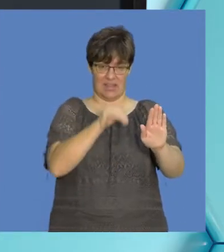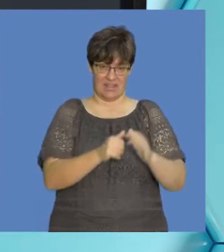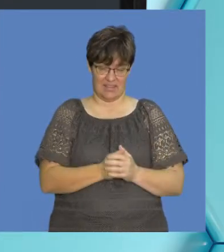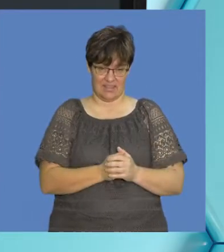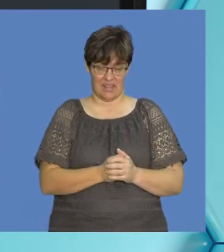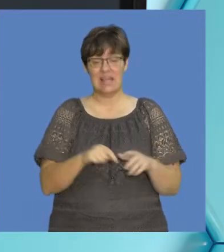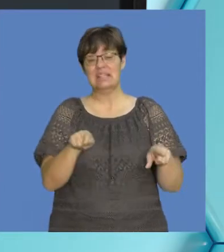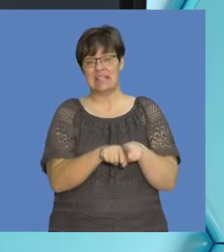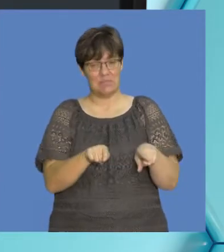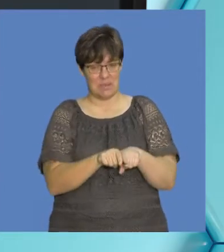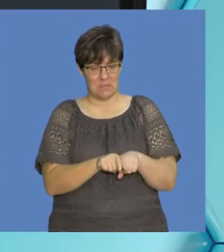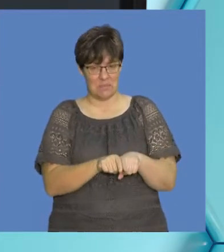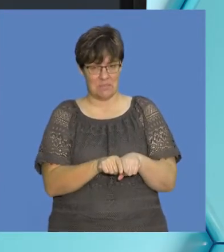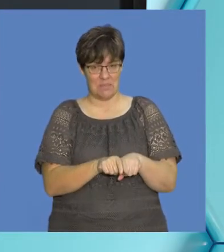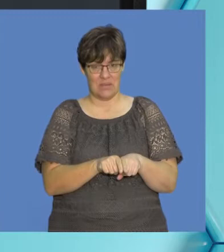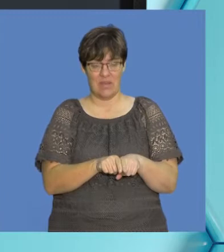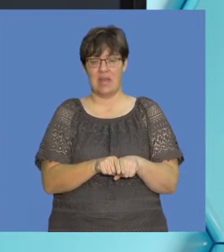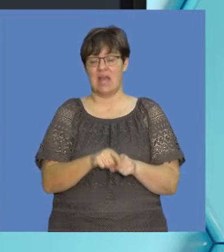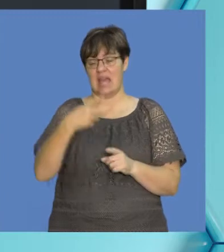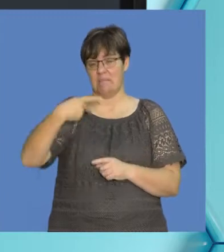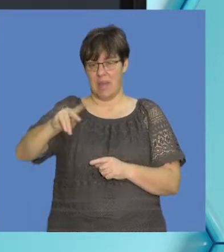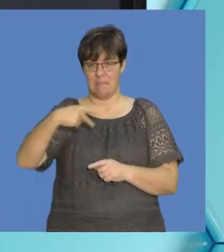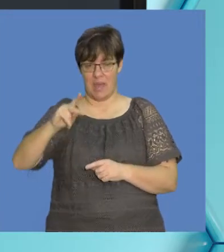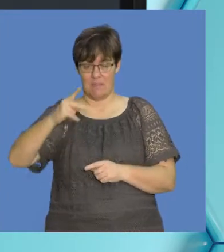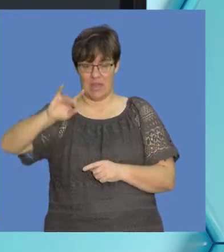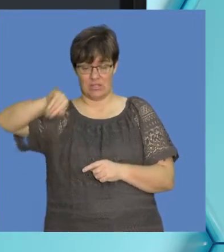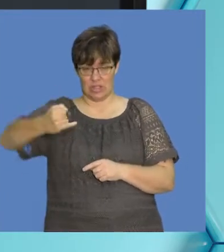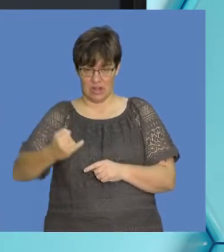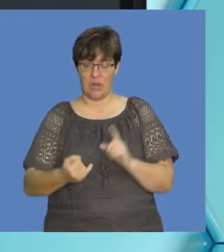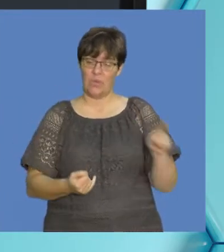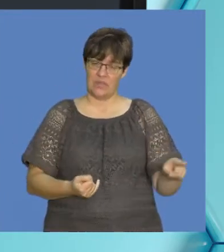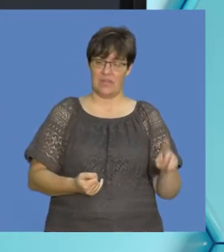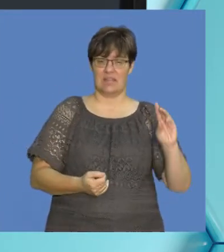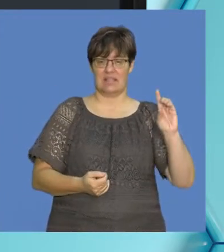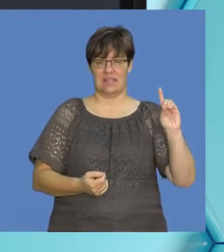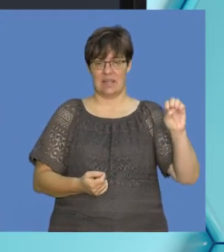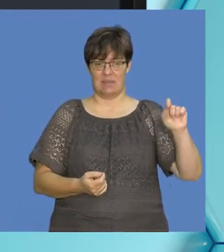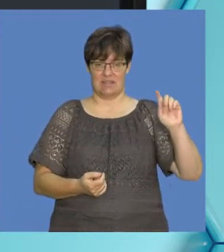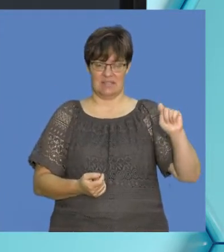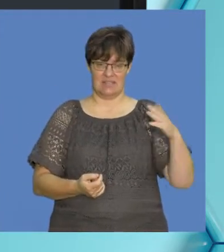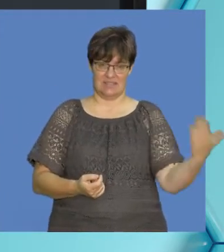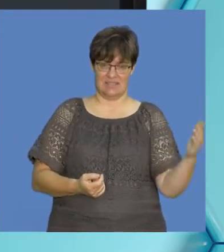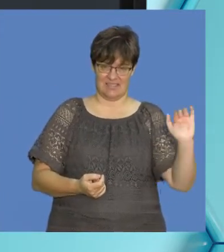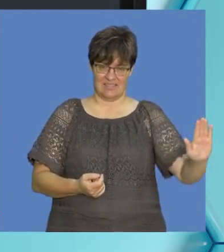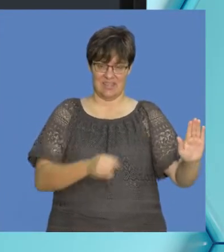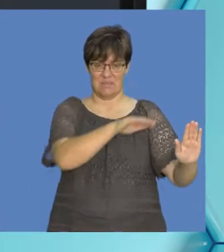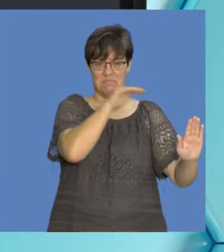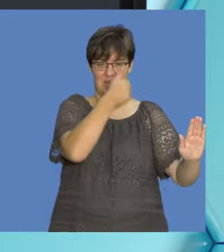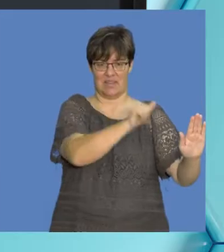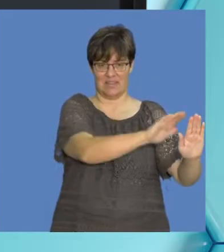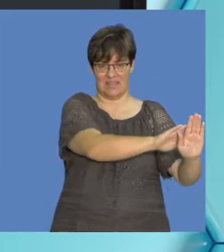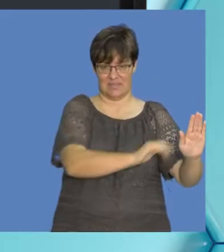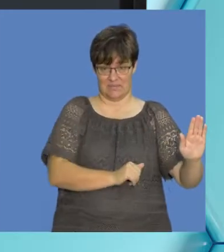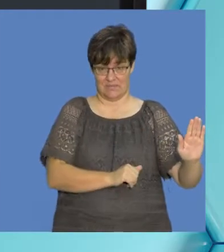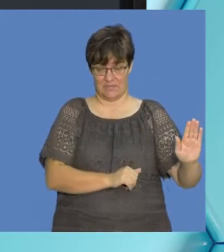same token, compare your cash payments journal with the debit side of your bank statement.